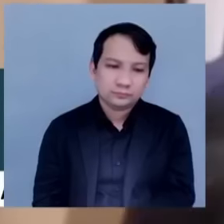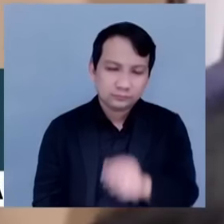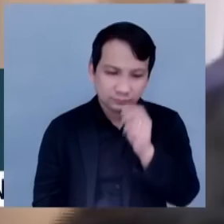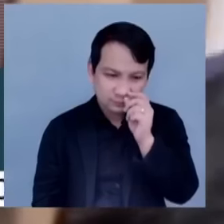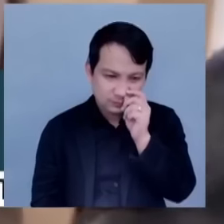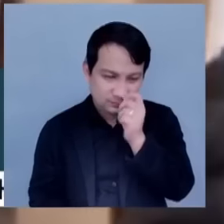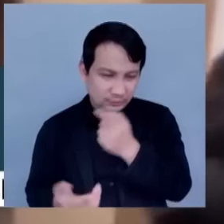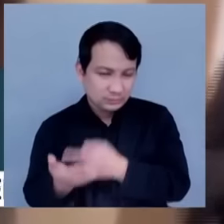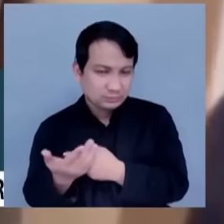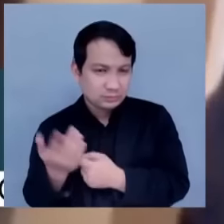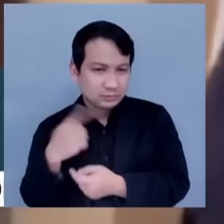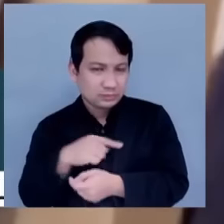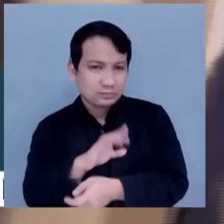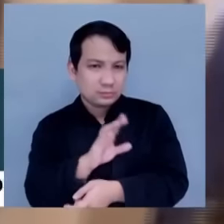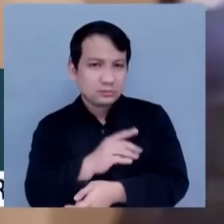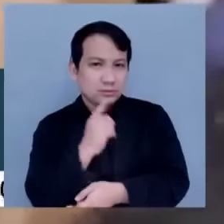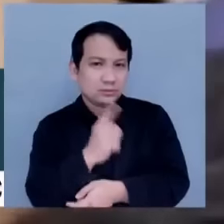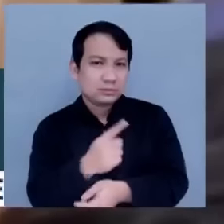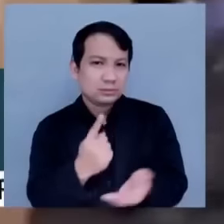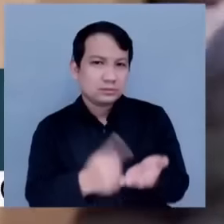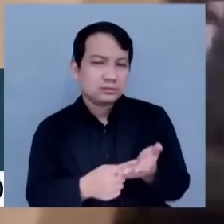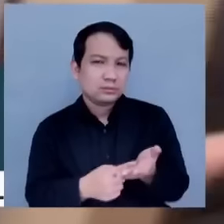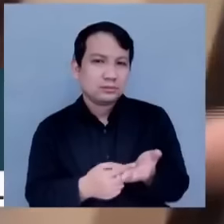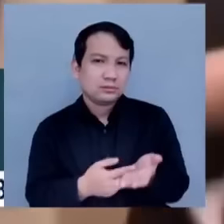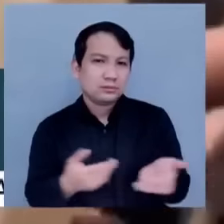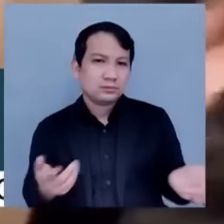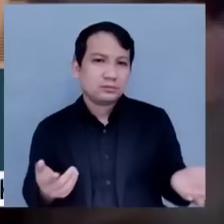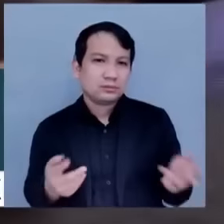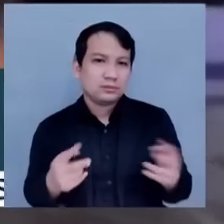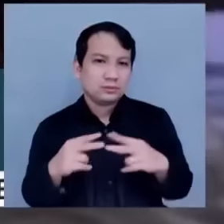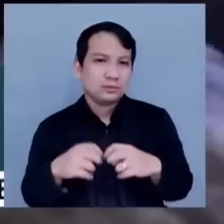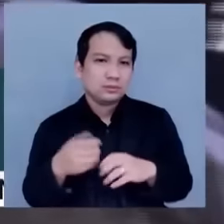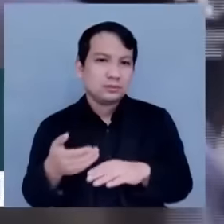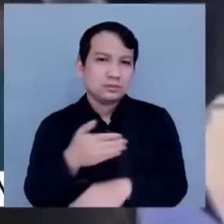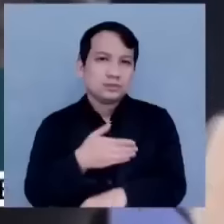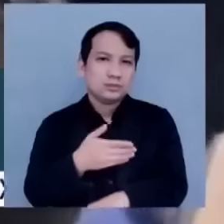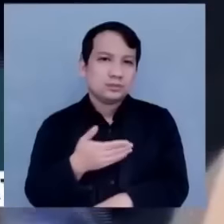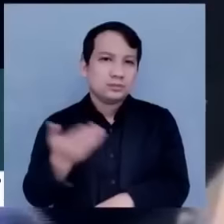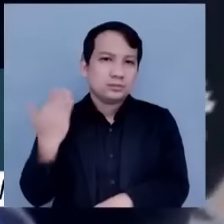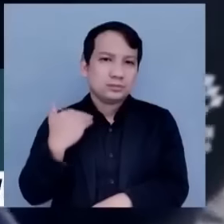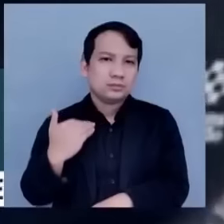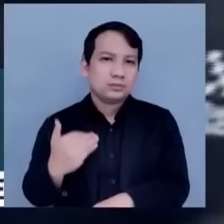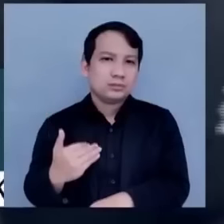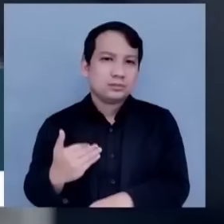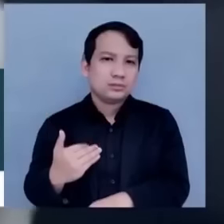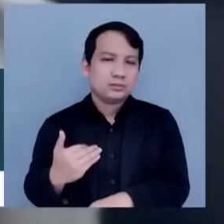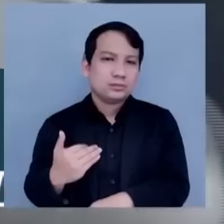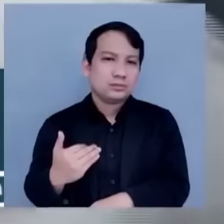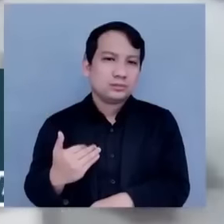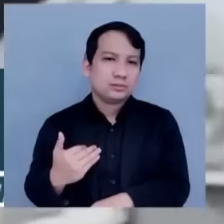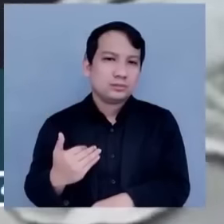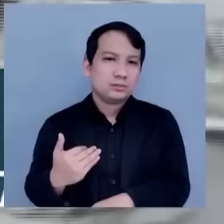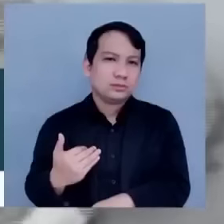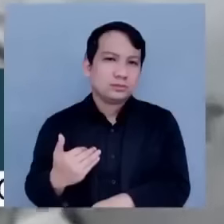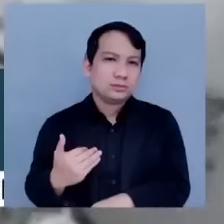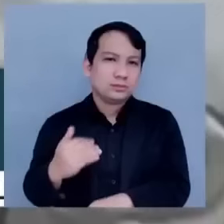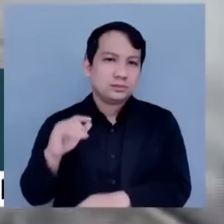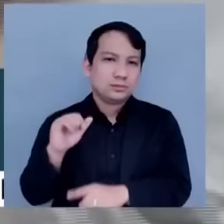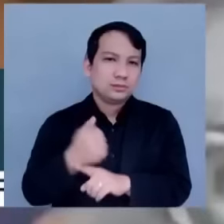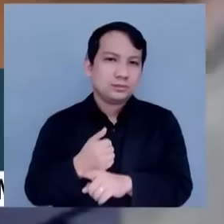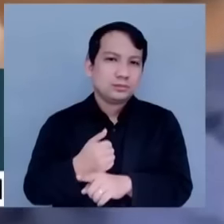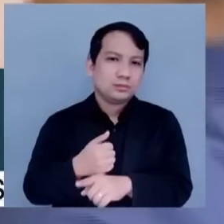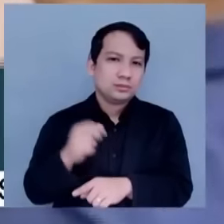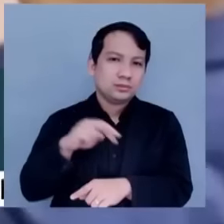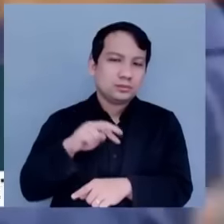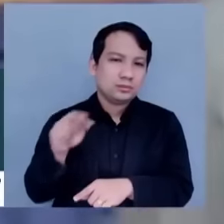I was discussing it with her. That's why even before the last time na we talked on August 22 in